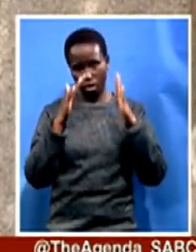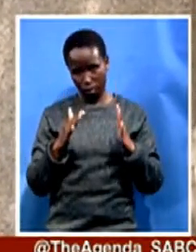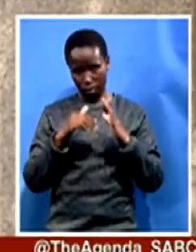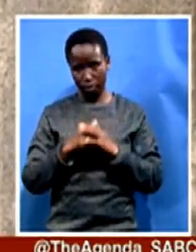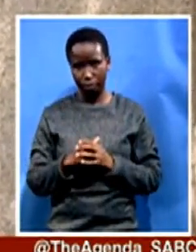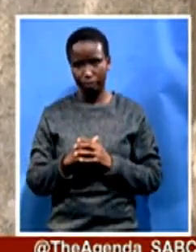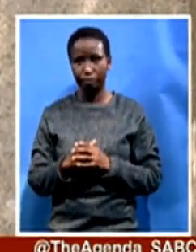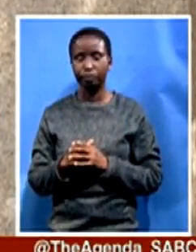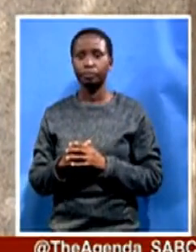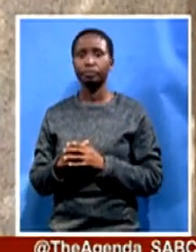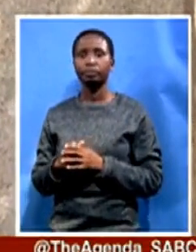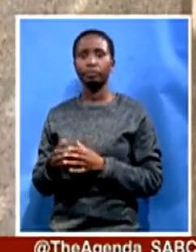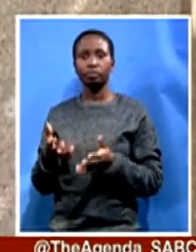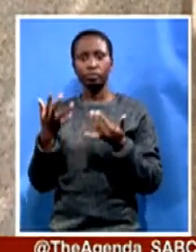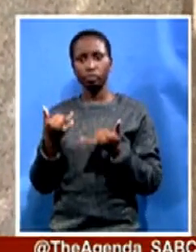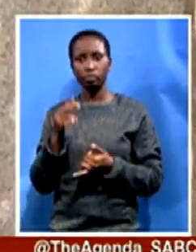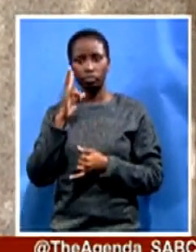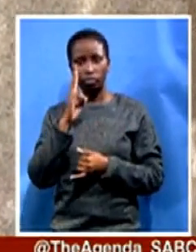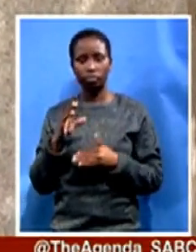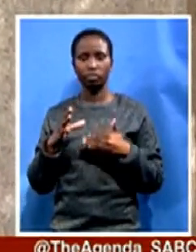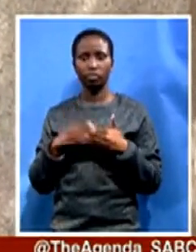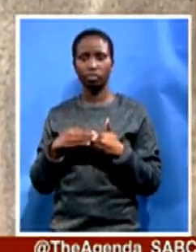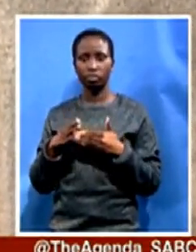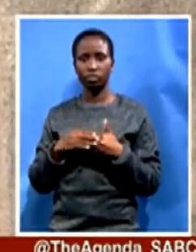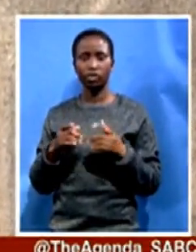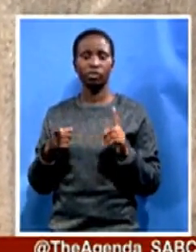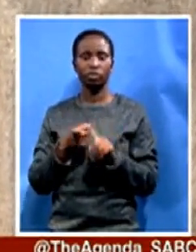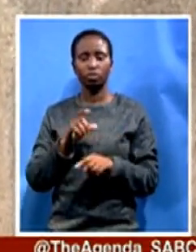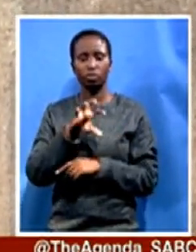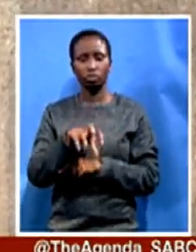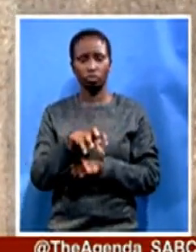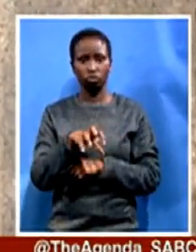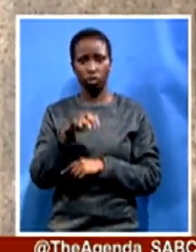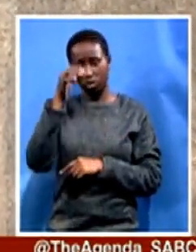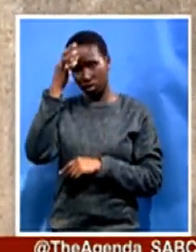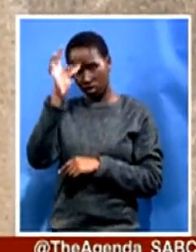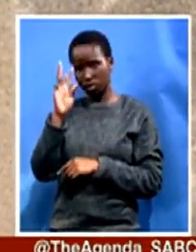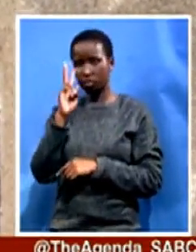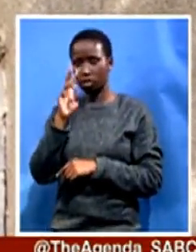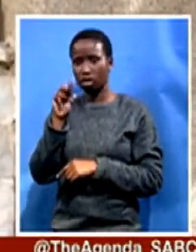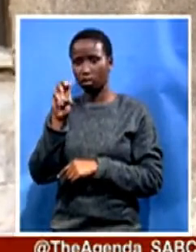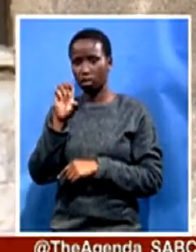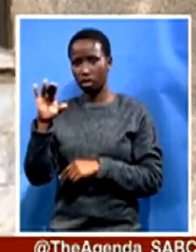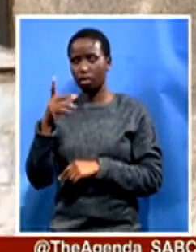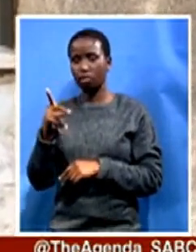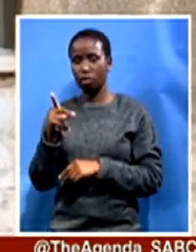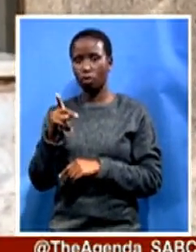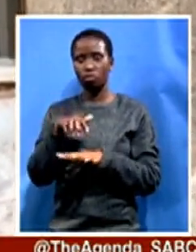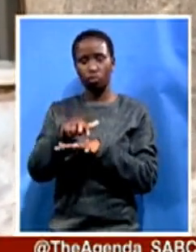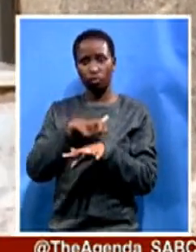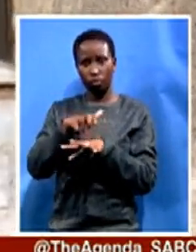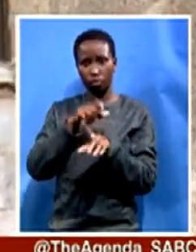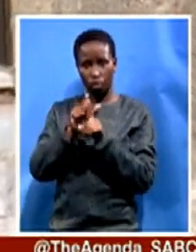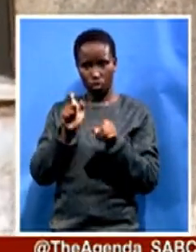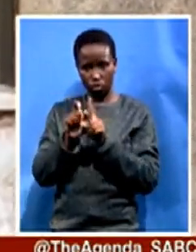the provincial government can see the MEC for Agriculture and see the Director General of the province of KwaZulu-Natal,